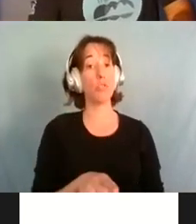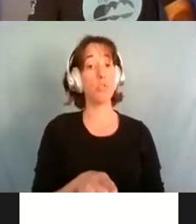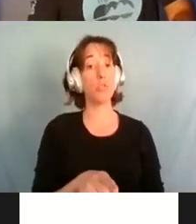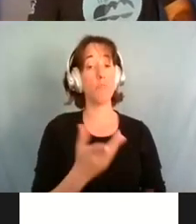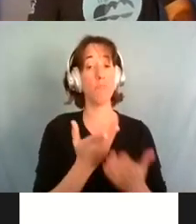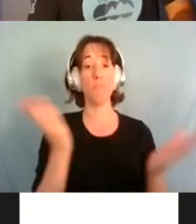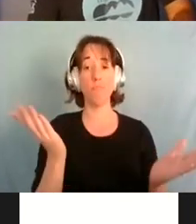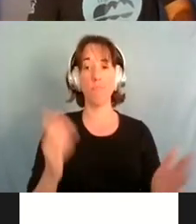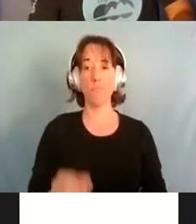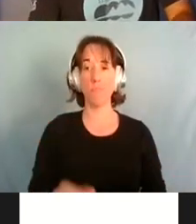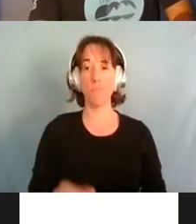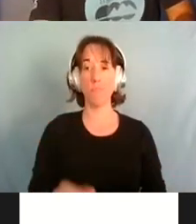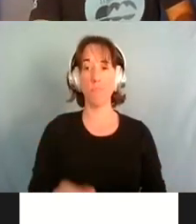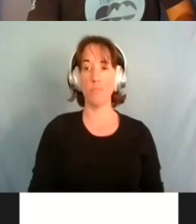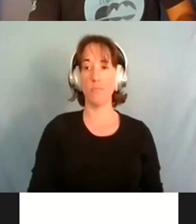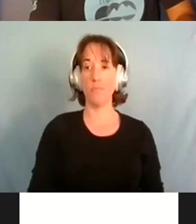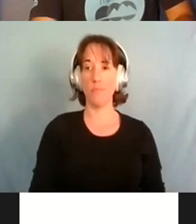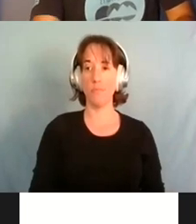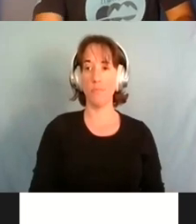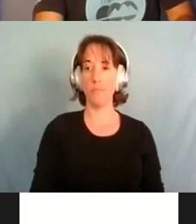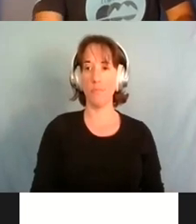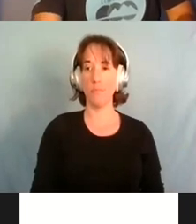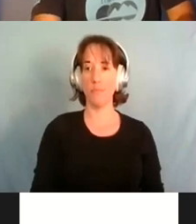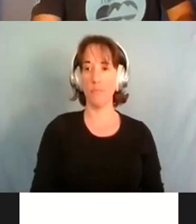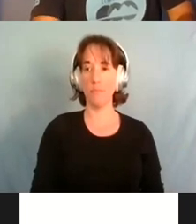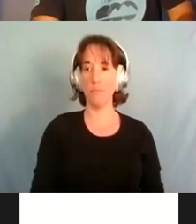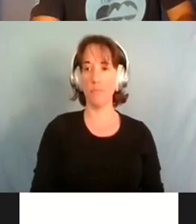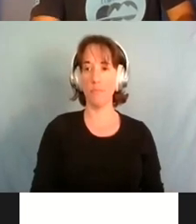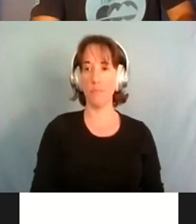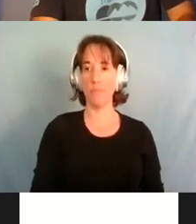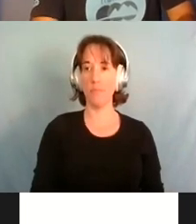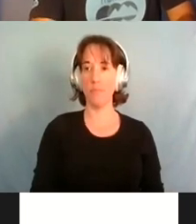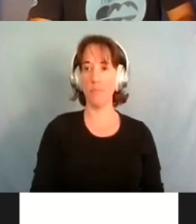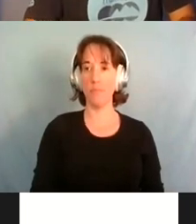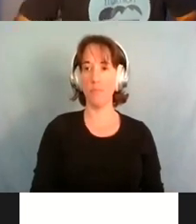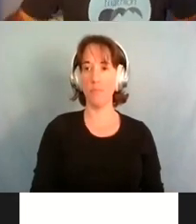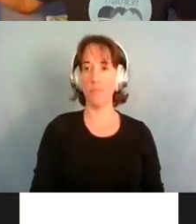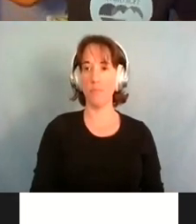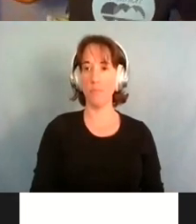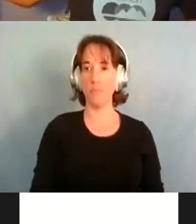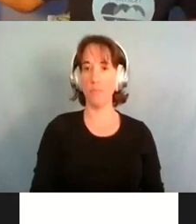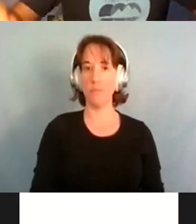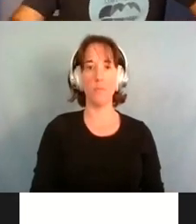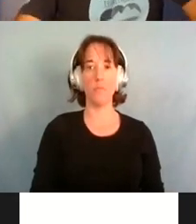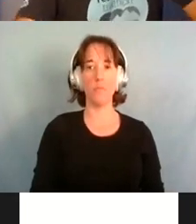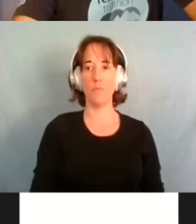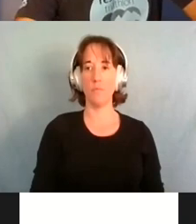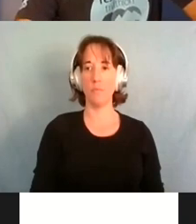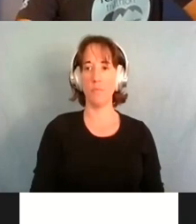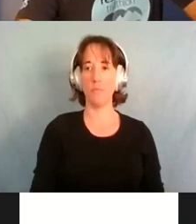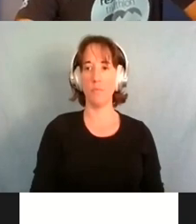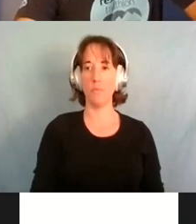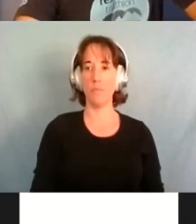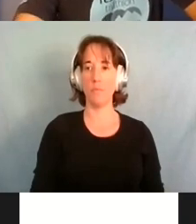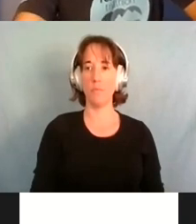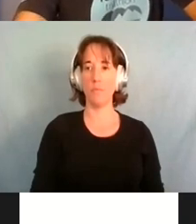On the previous slide, Okay. what do alpha and gamma mean again? Okay, so Eric, could